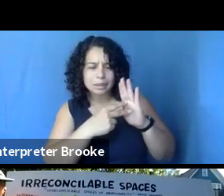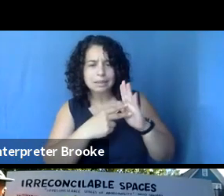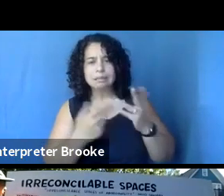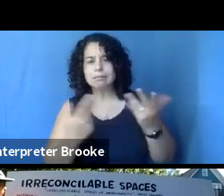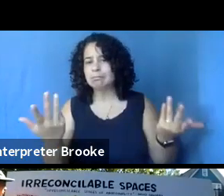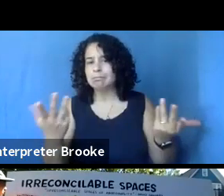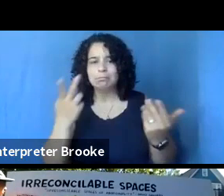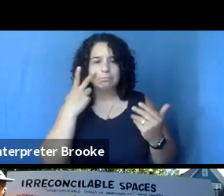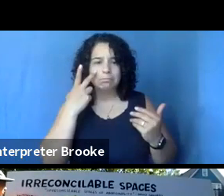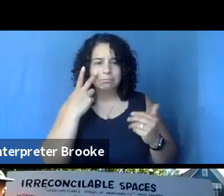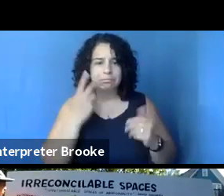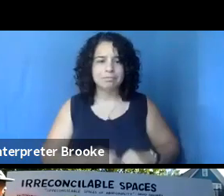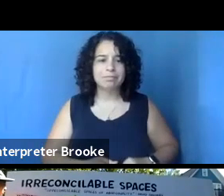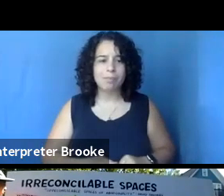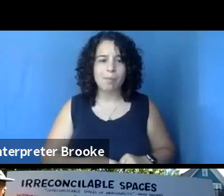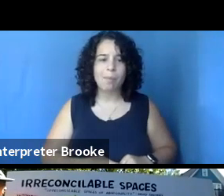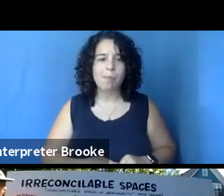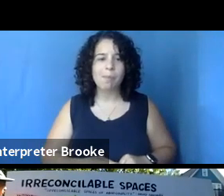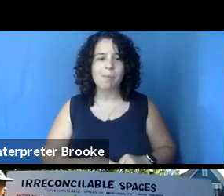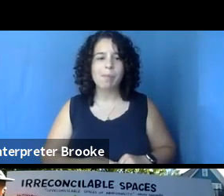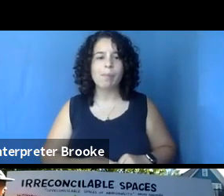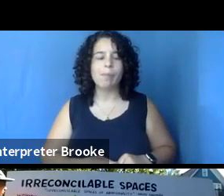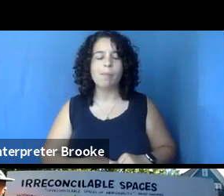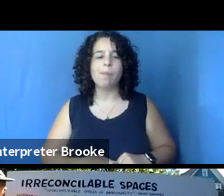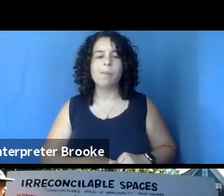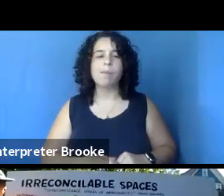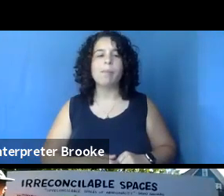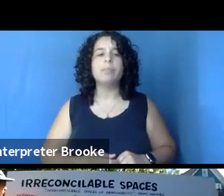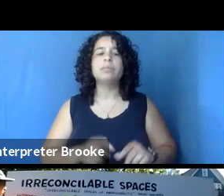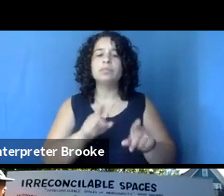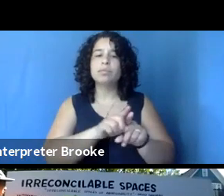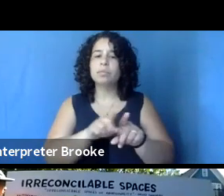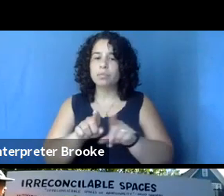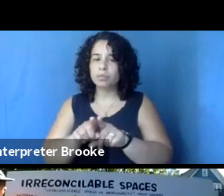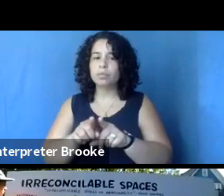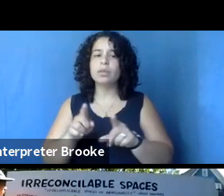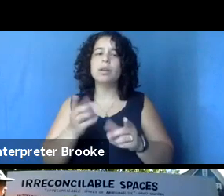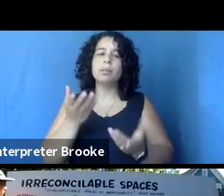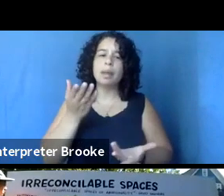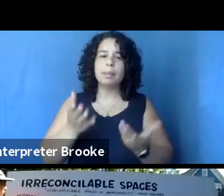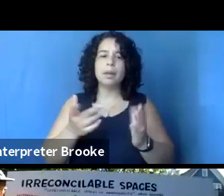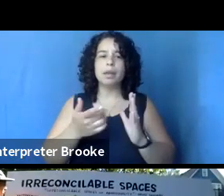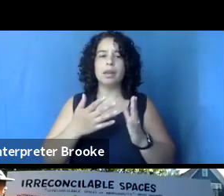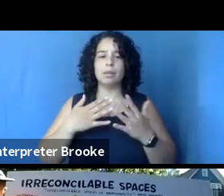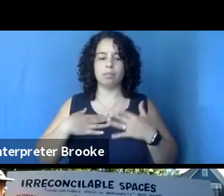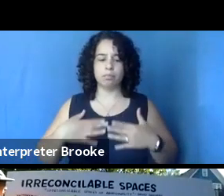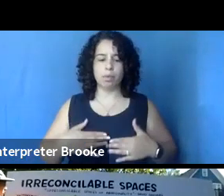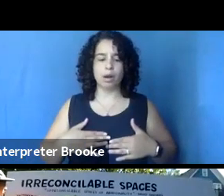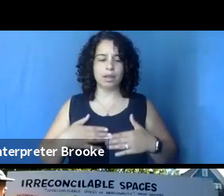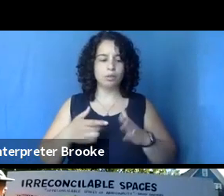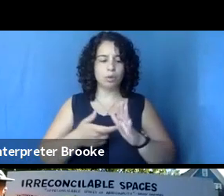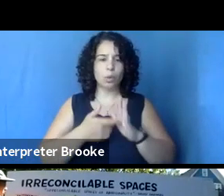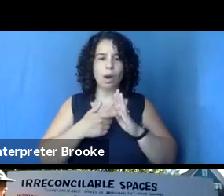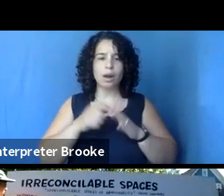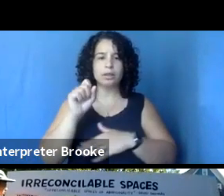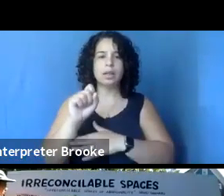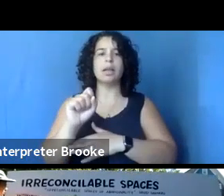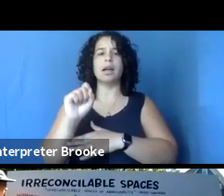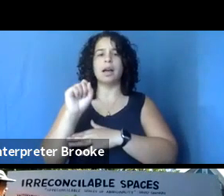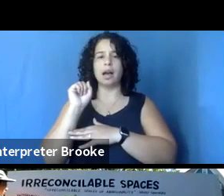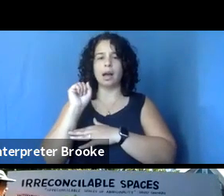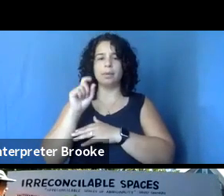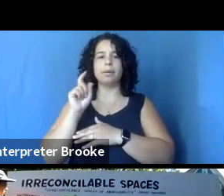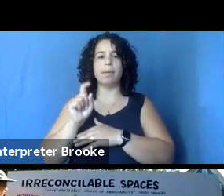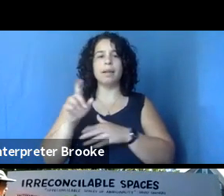I think I might also sort of recline and lean back a little bit. And I've taken some